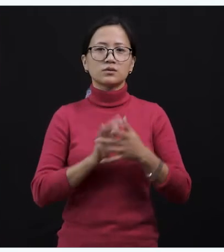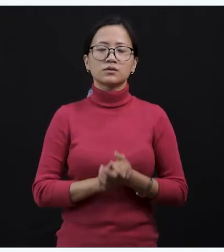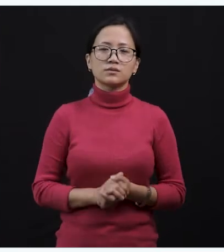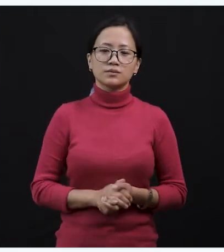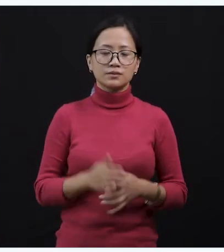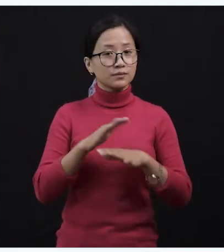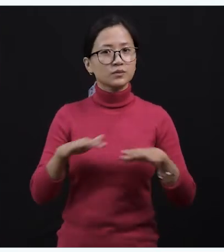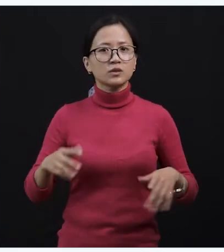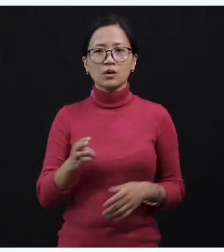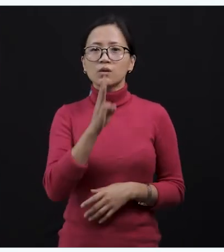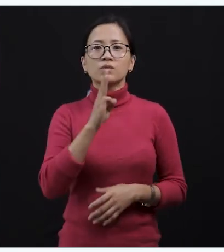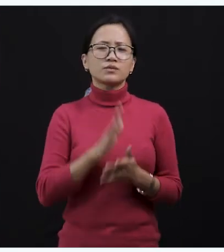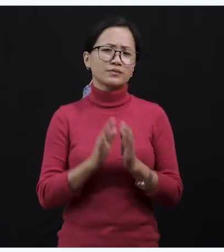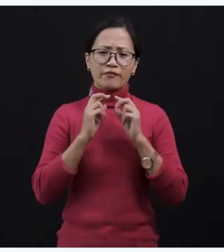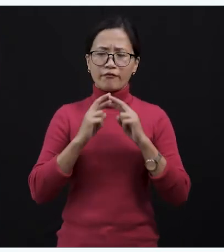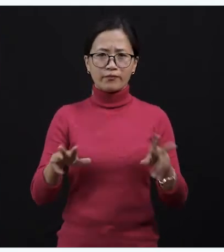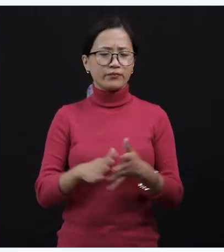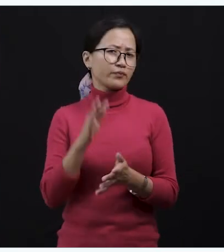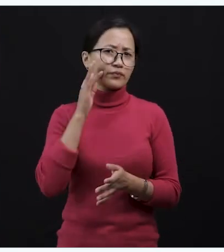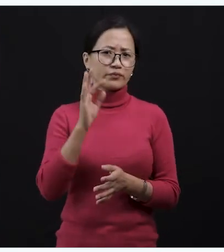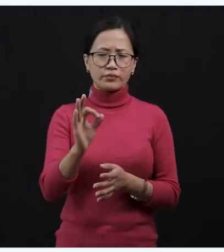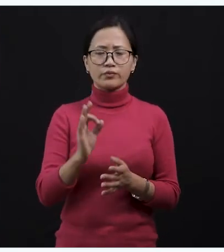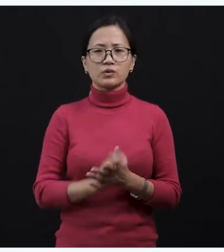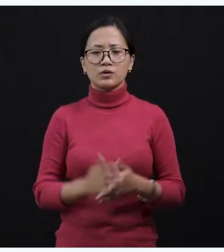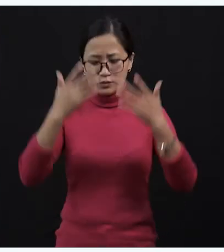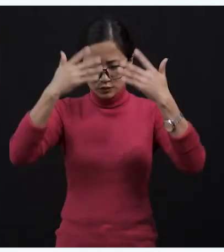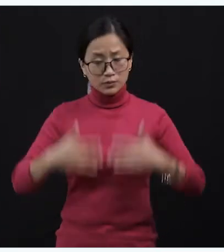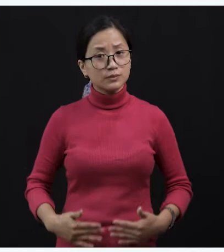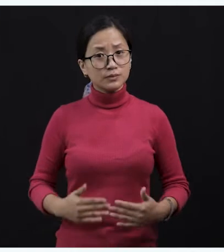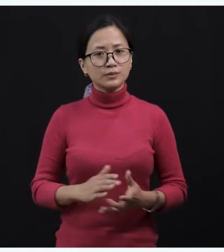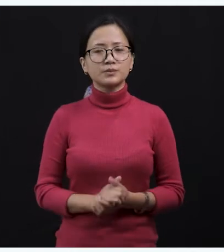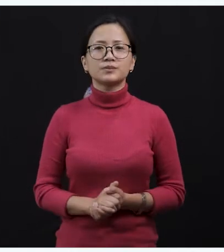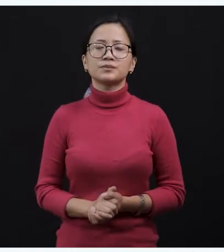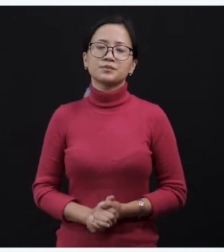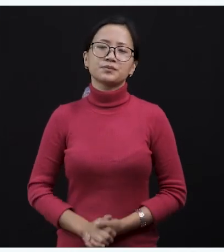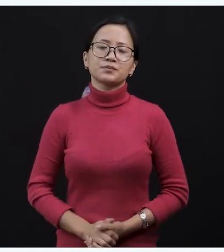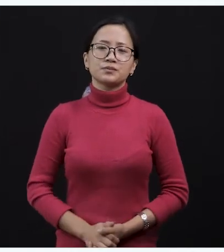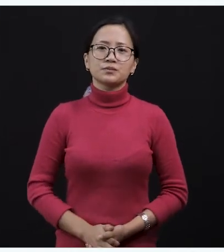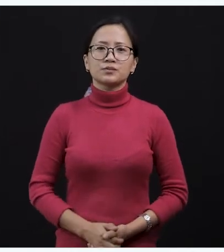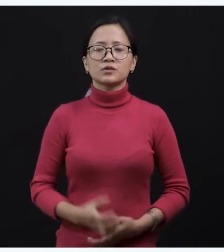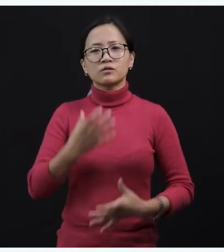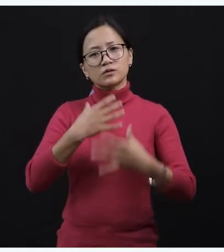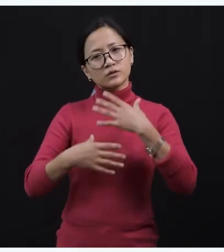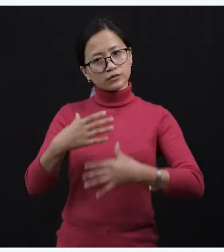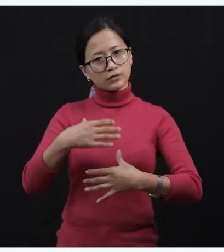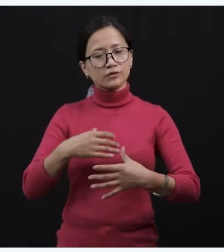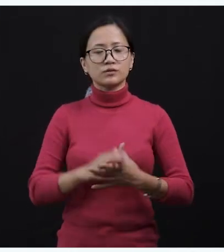see, water is very important for our health, for